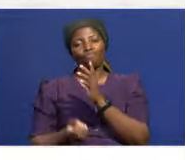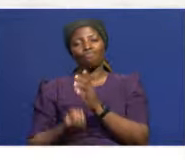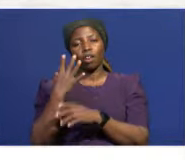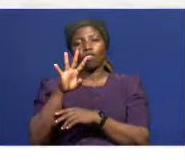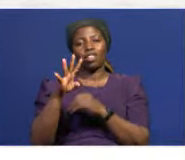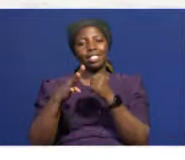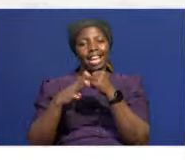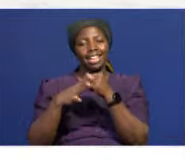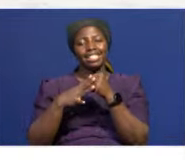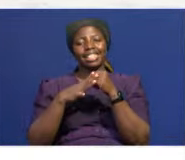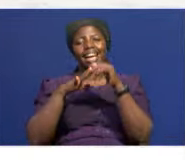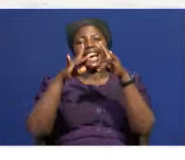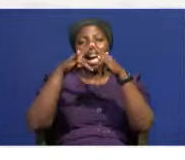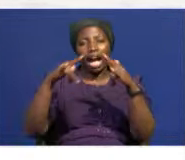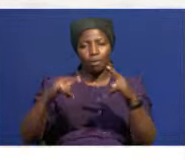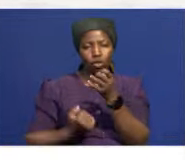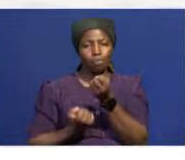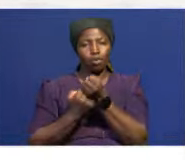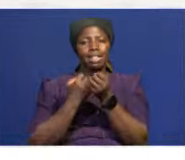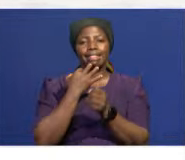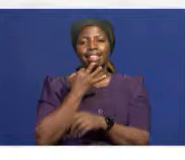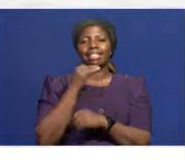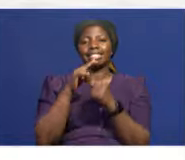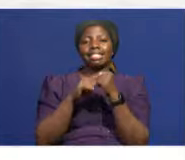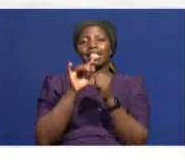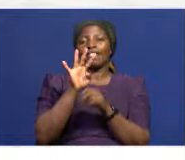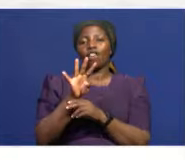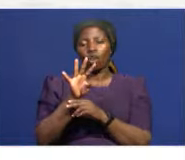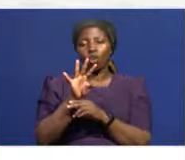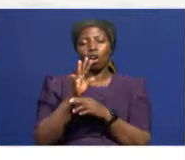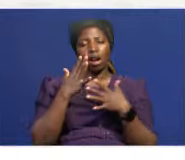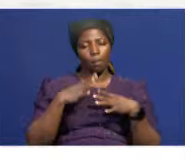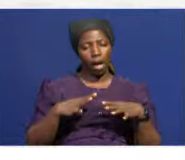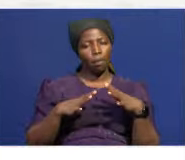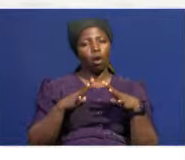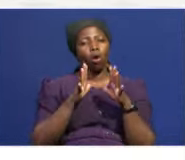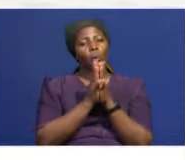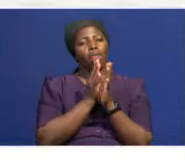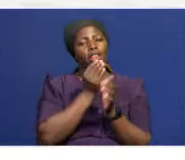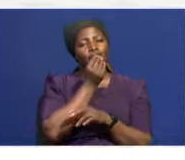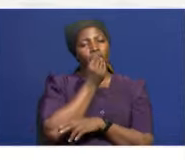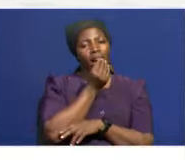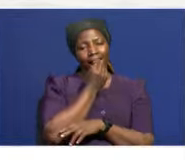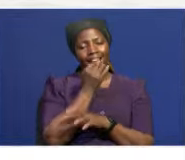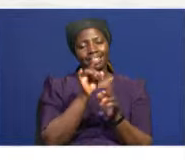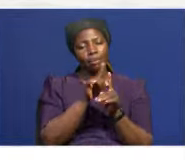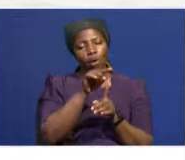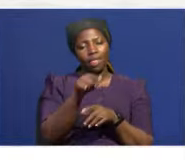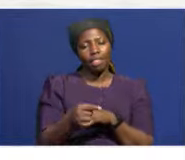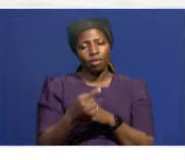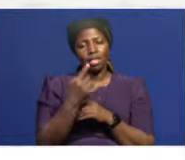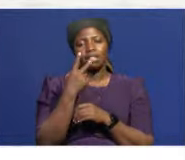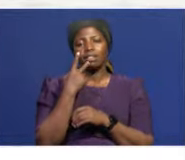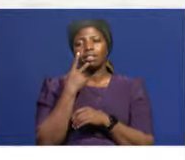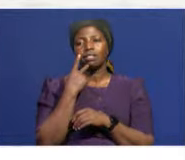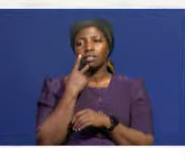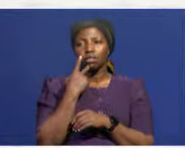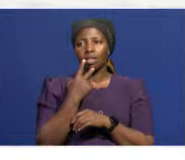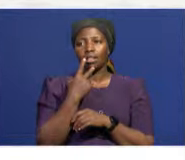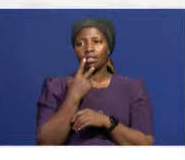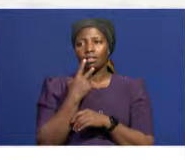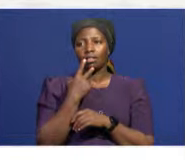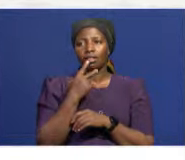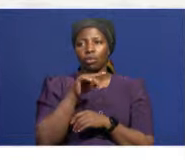camps, support to 364 households with food items, and 1,425 people reached by